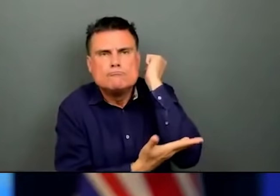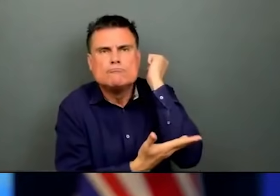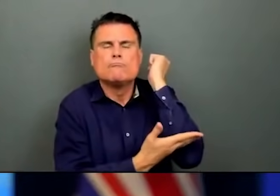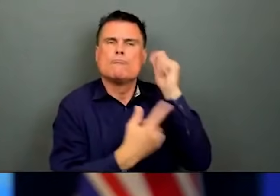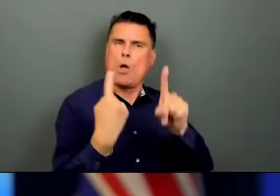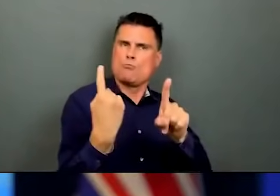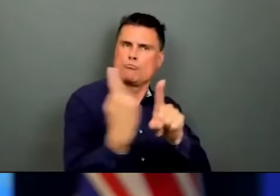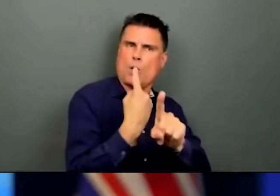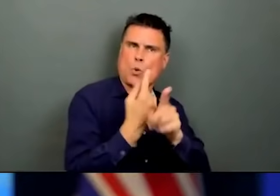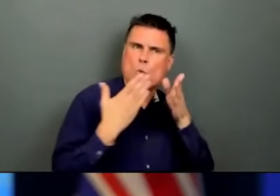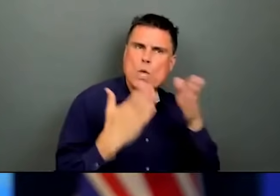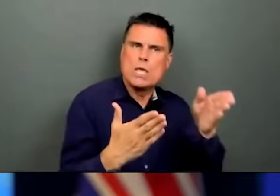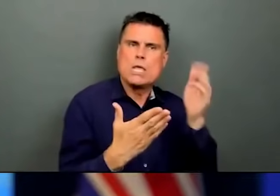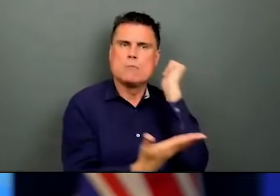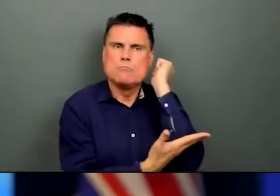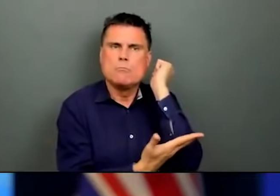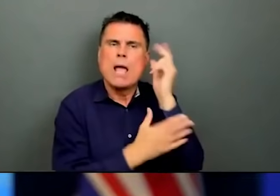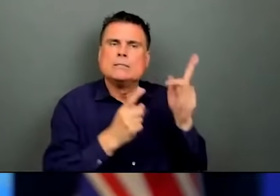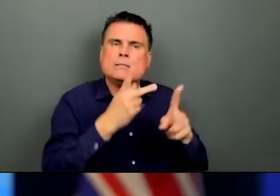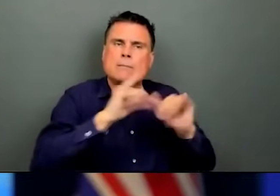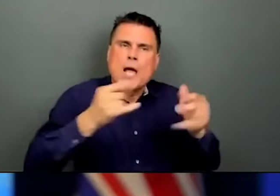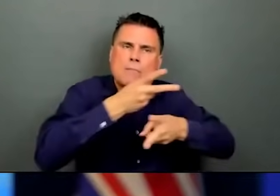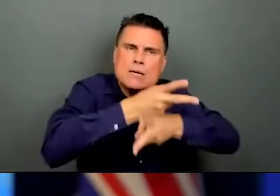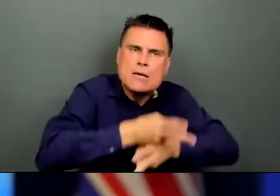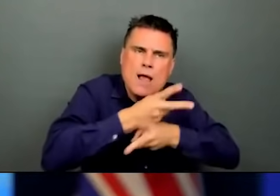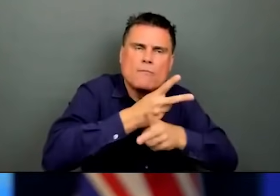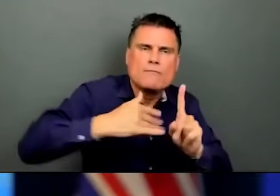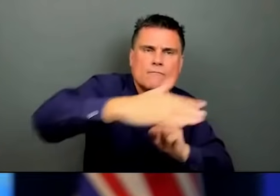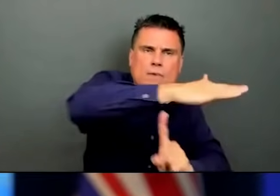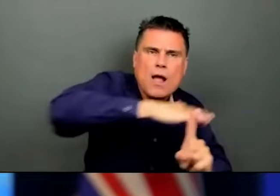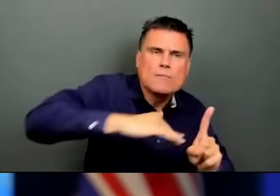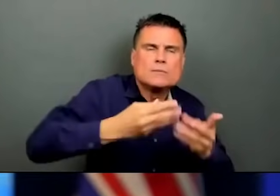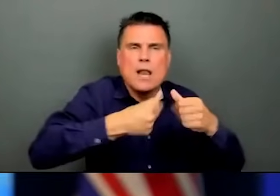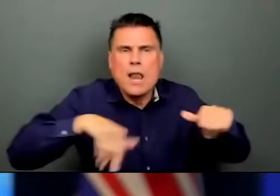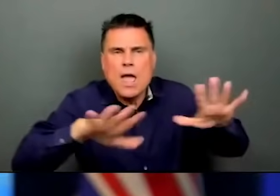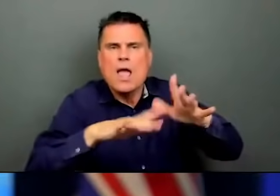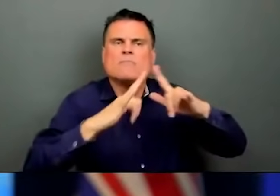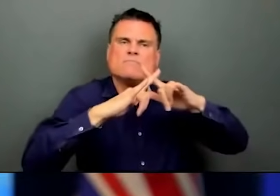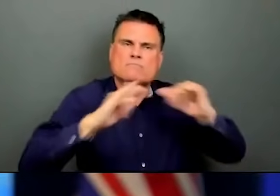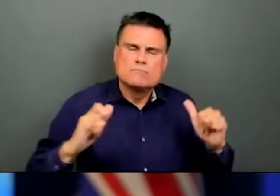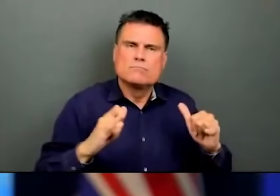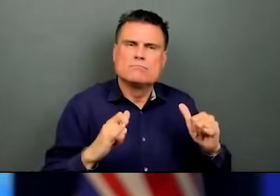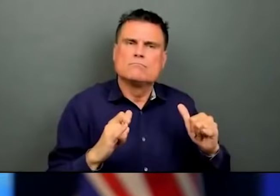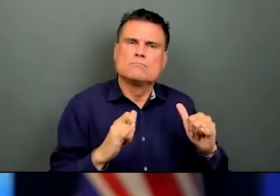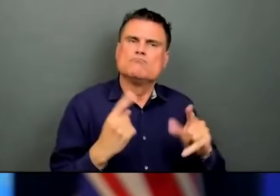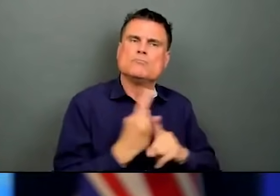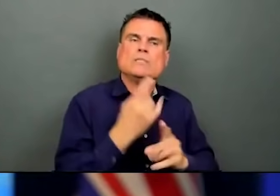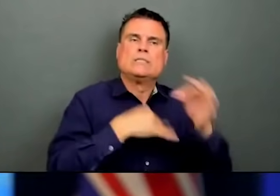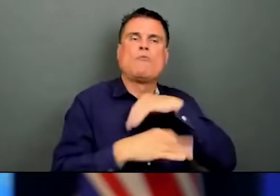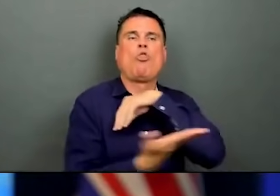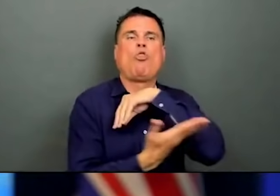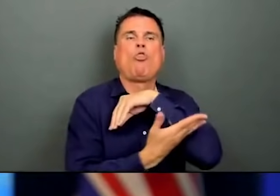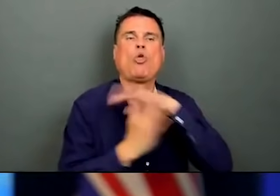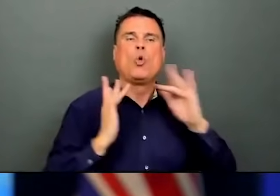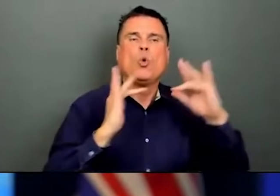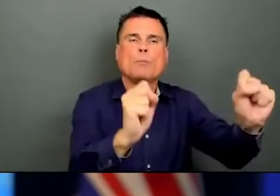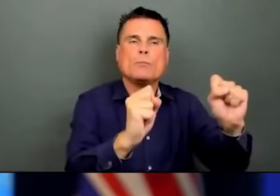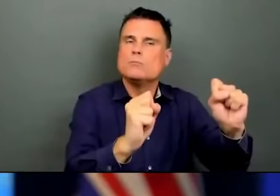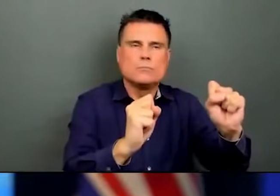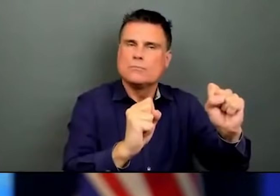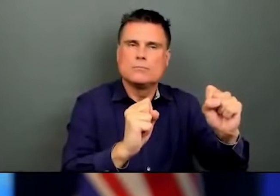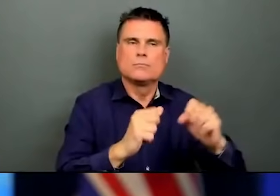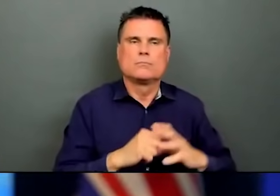Discussions are underway, not just with the tenure holder in this area, but right across the piece. But tenure was disrupted and turned upside down